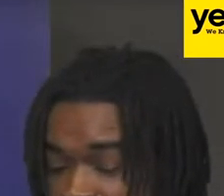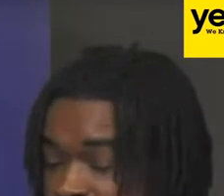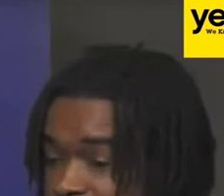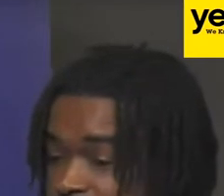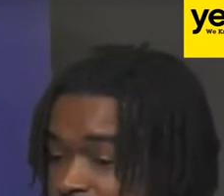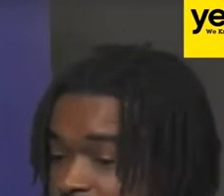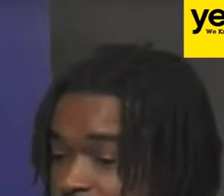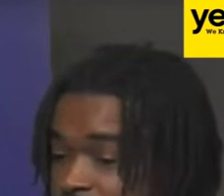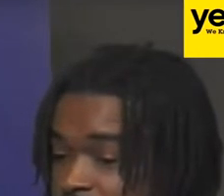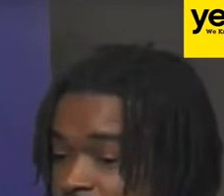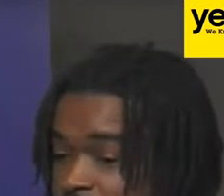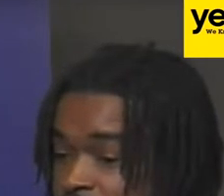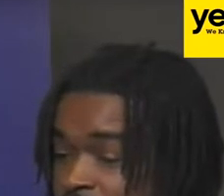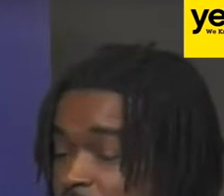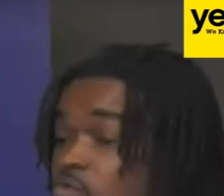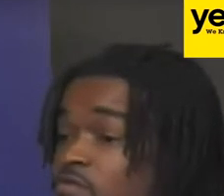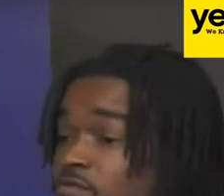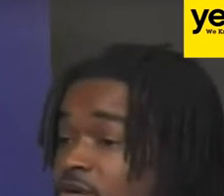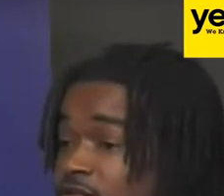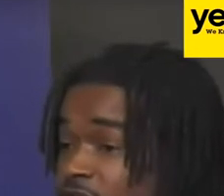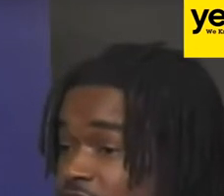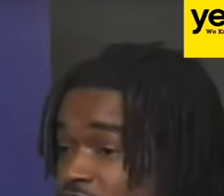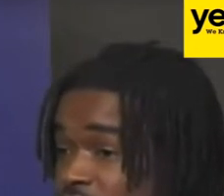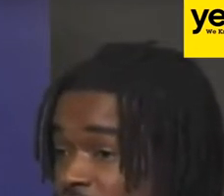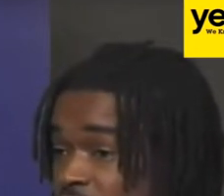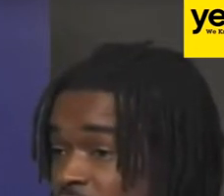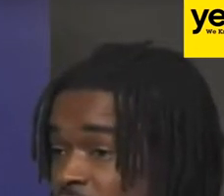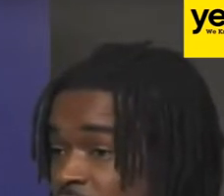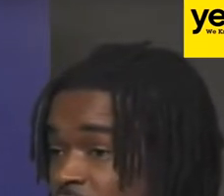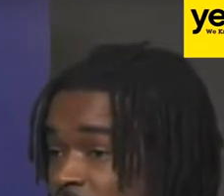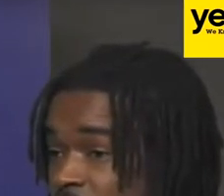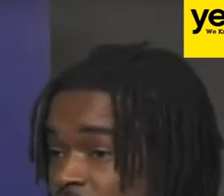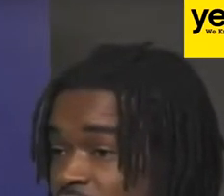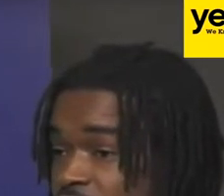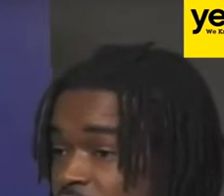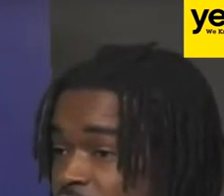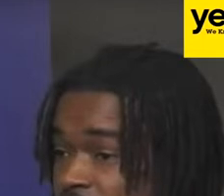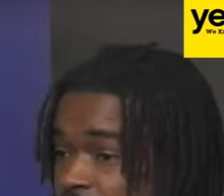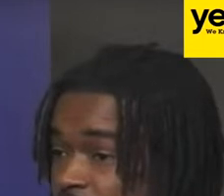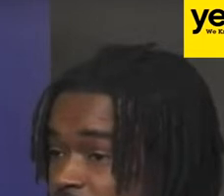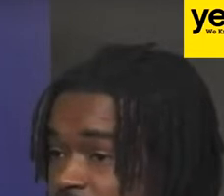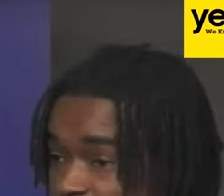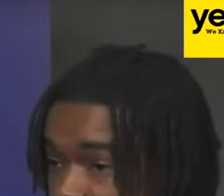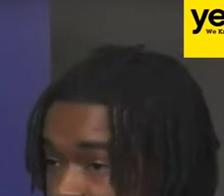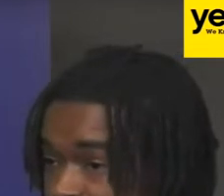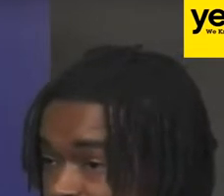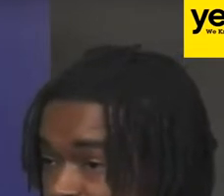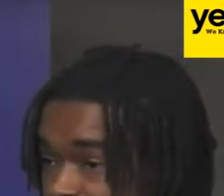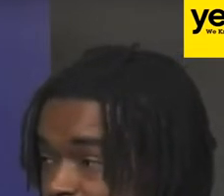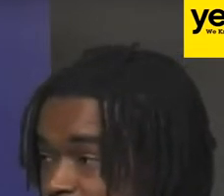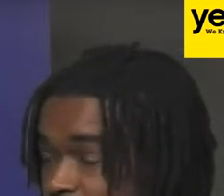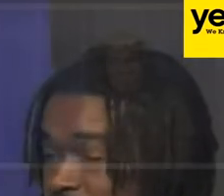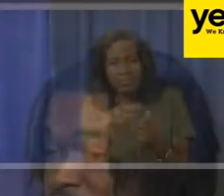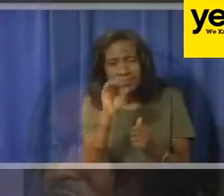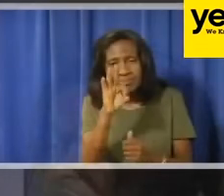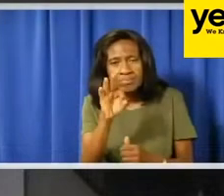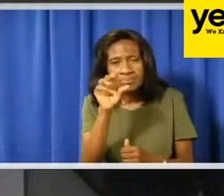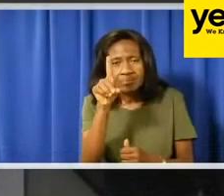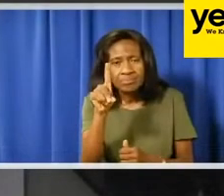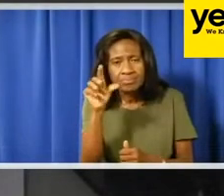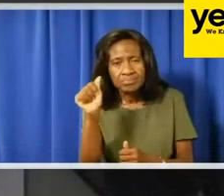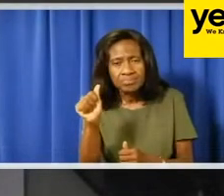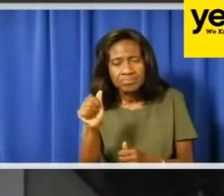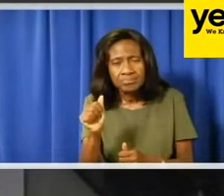Pfizer vaccine has been approved by the FDA. We haven't heard any words of approvals from the UK just